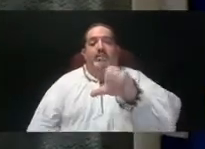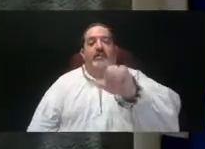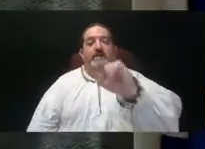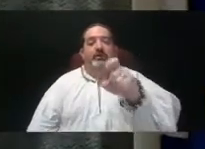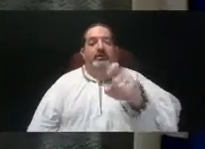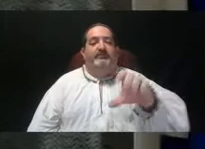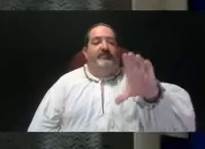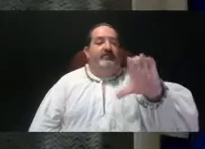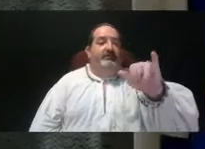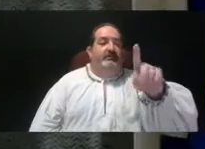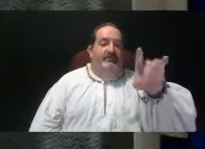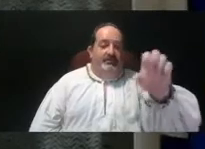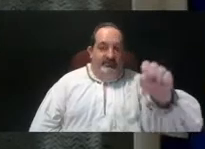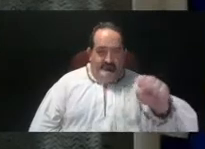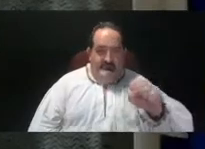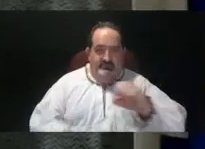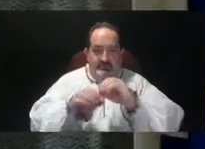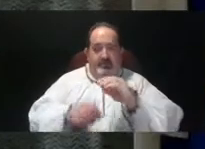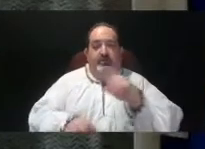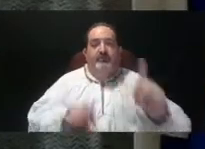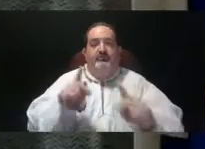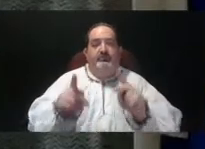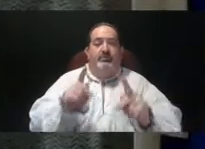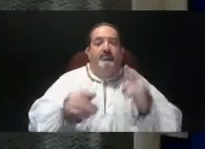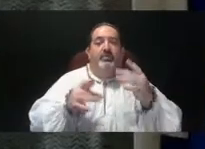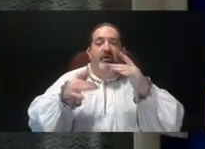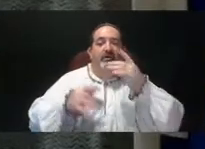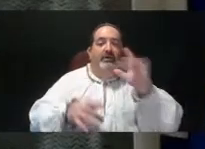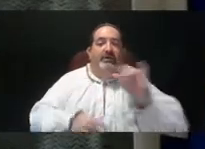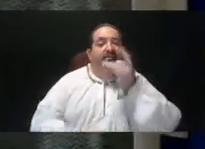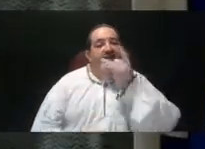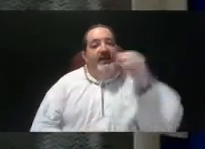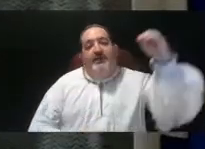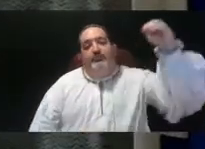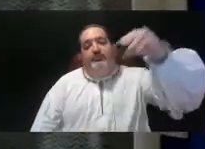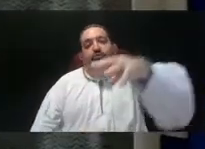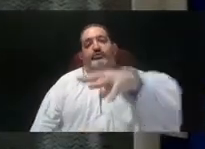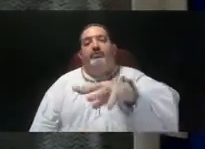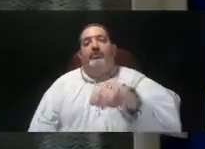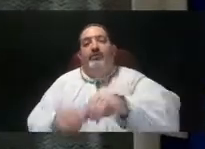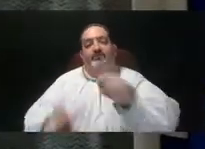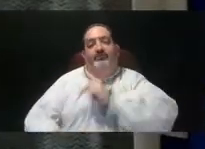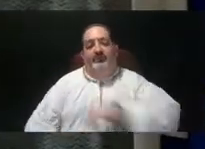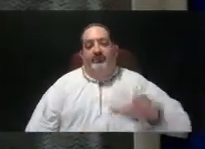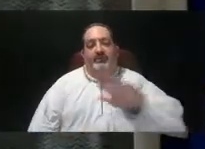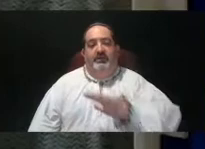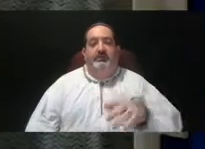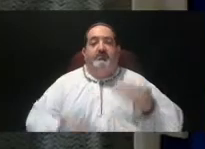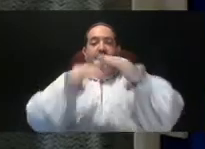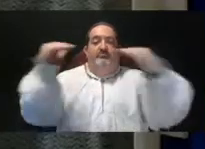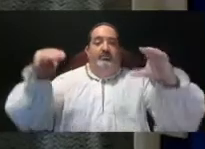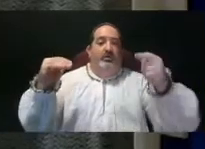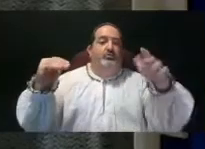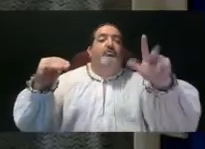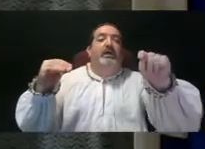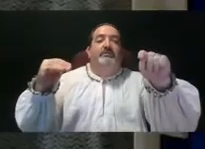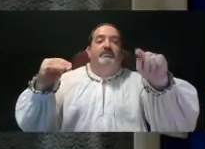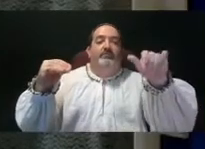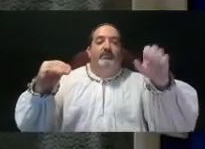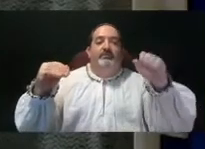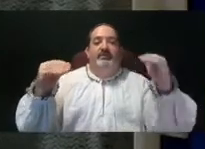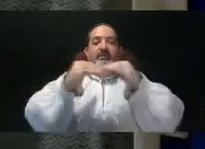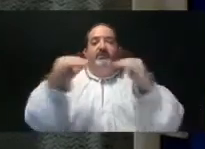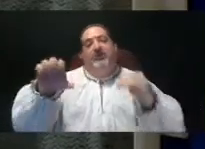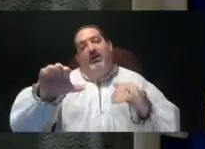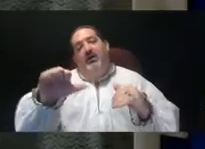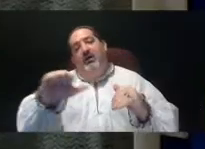Caidus, for such artisans are the light of the kingdom. This order bears with it a grant of arms and ranks equally in